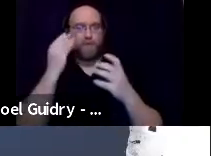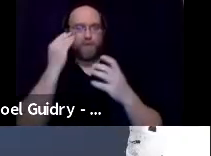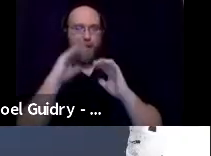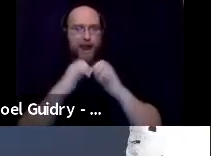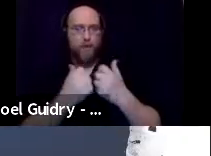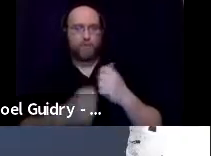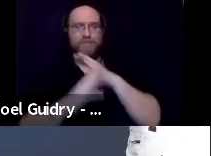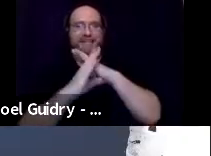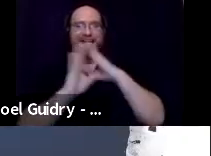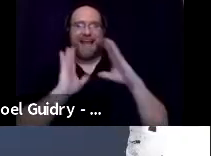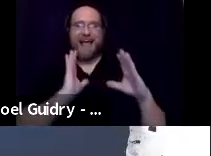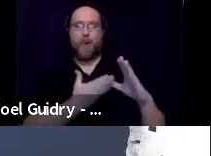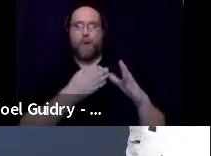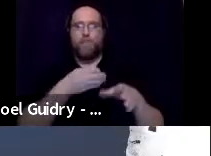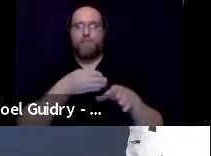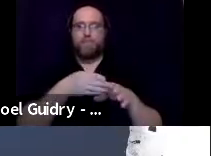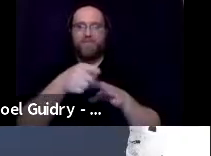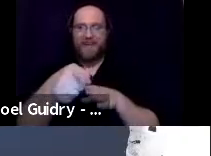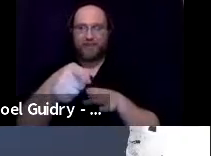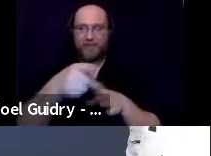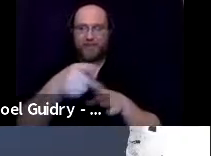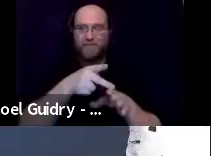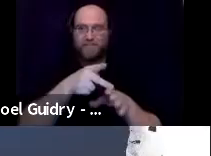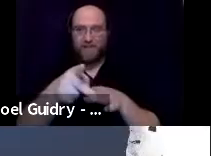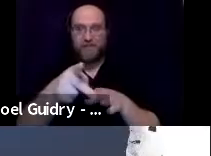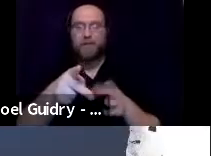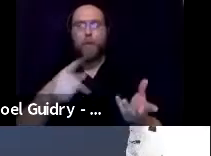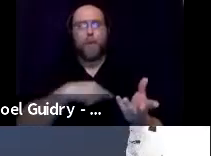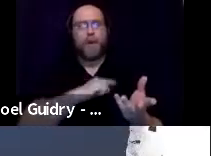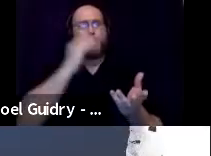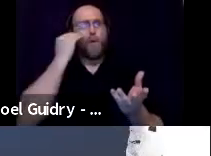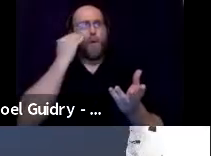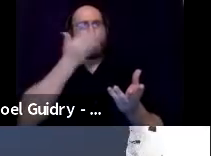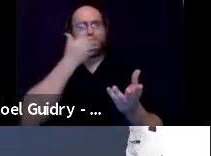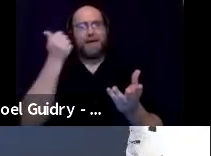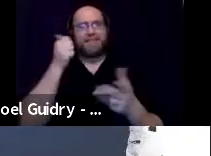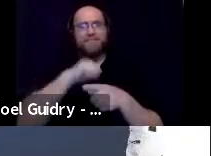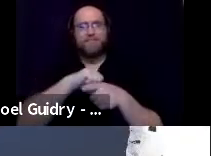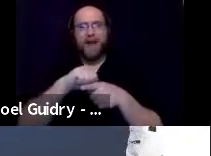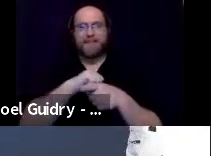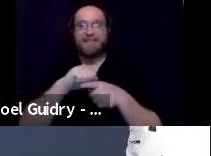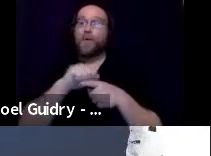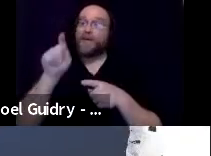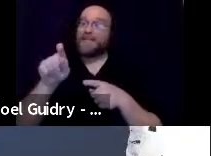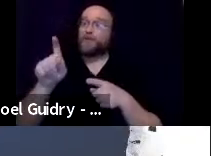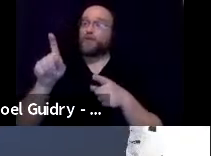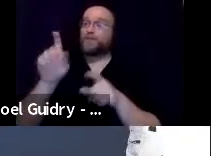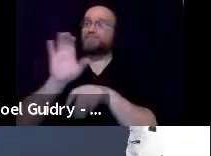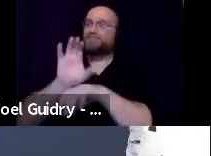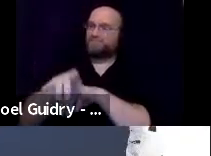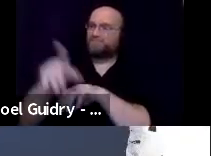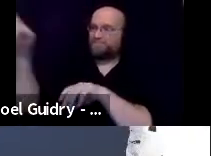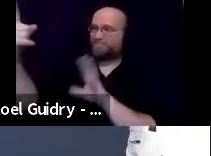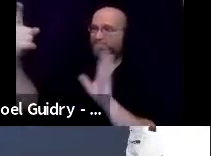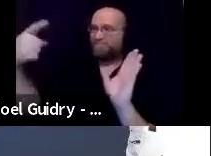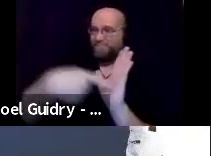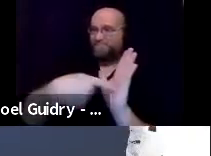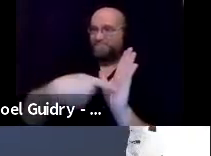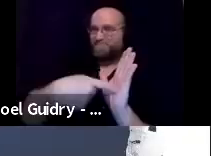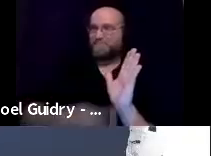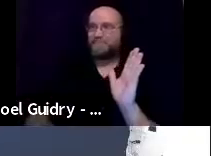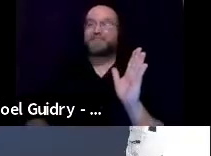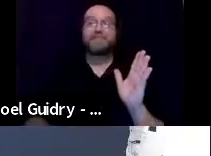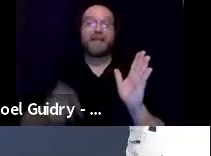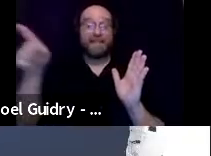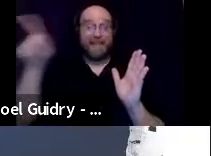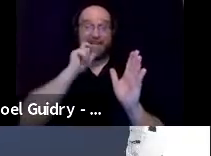best practice is, and we need to hold districts to that. And when they're not allowing us to do what